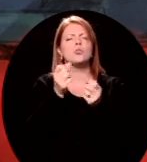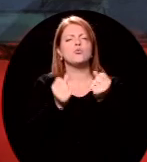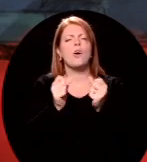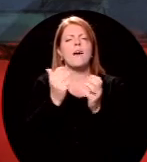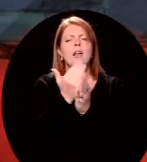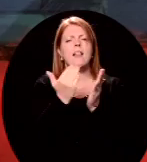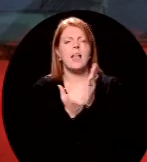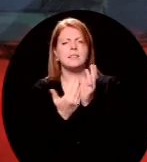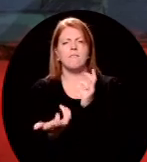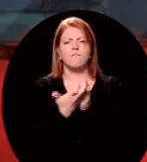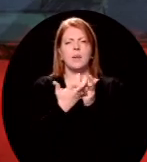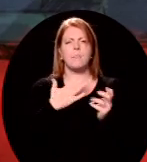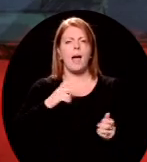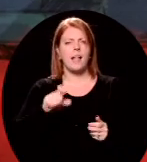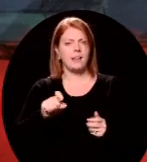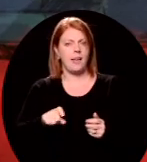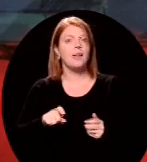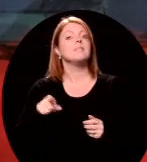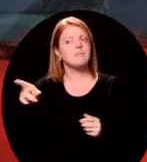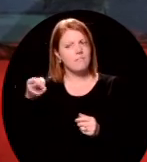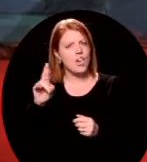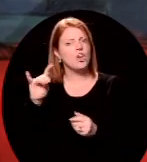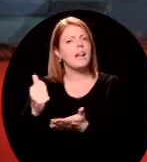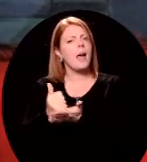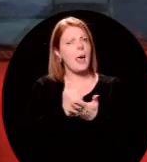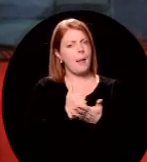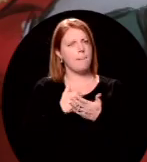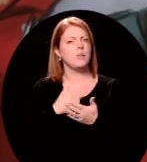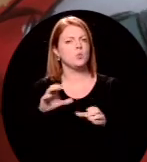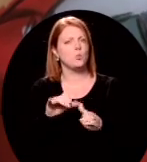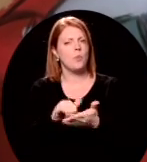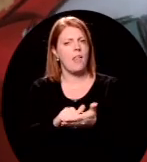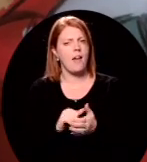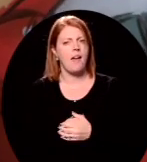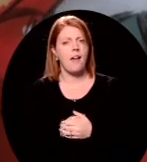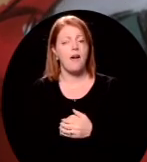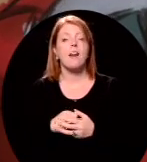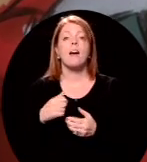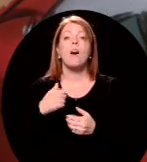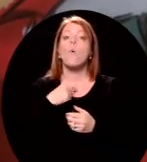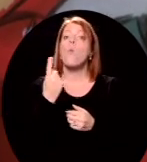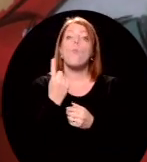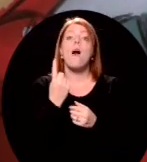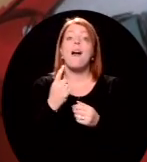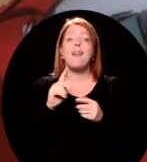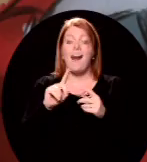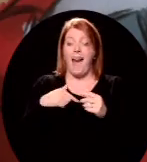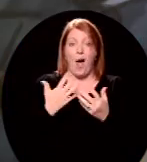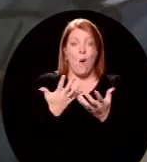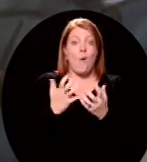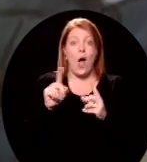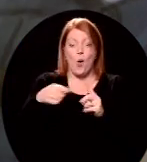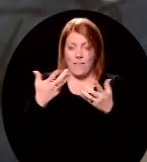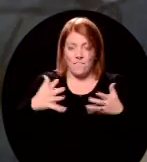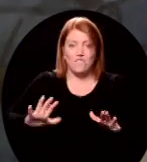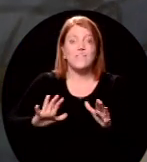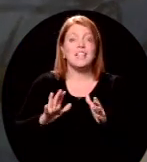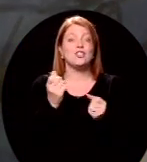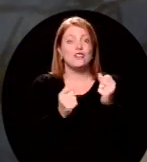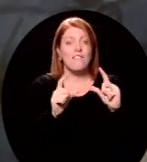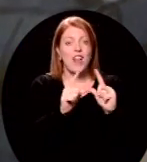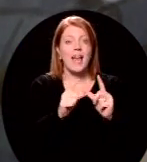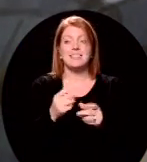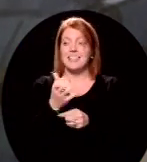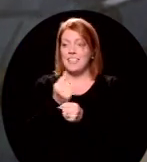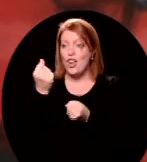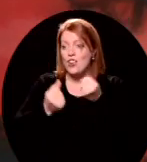adaptive driving lesson, which I was able to do through VR. One of the first places I'd like to go once I get my car and my license,